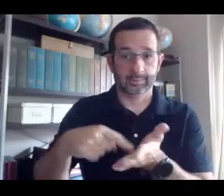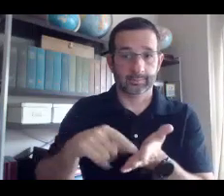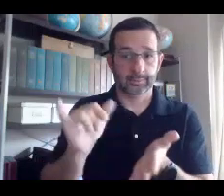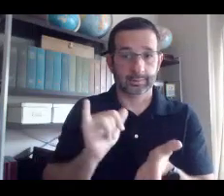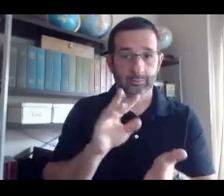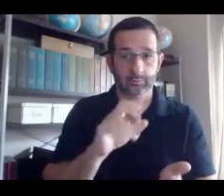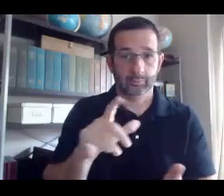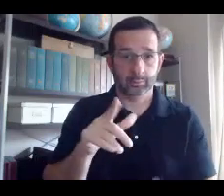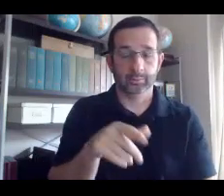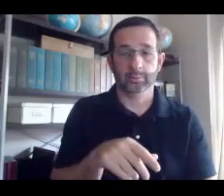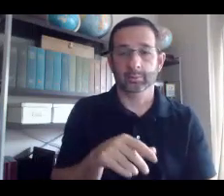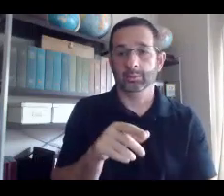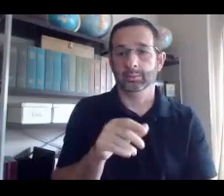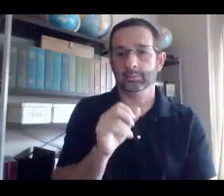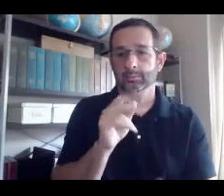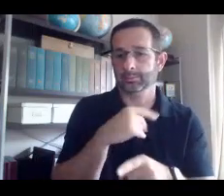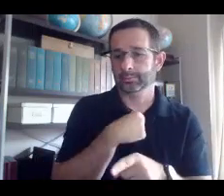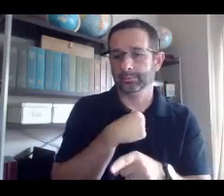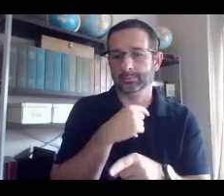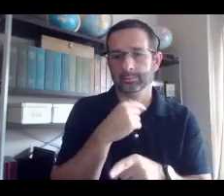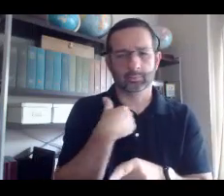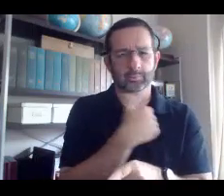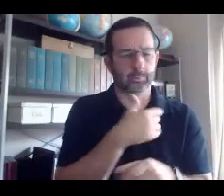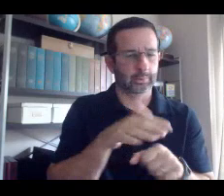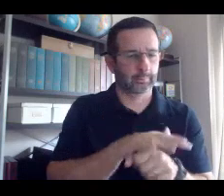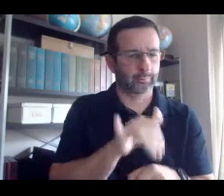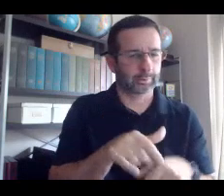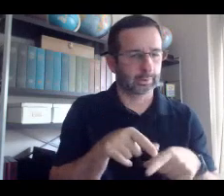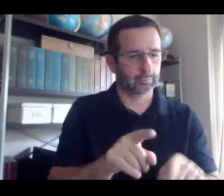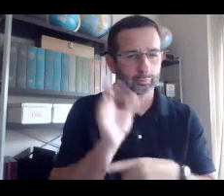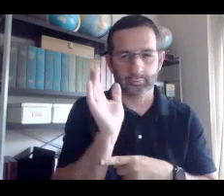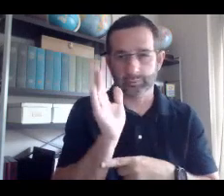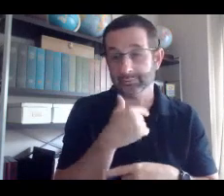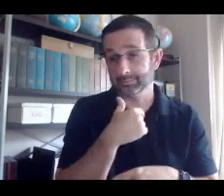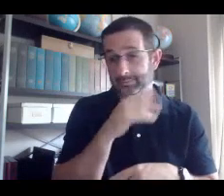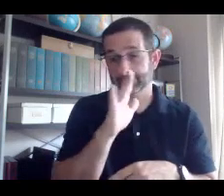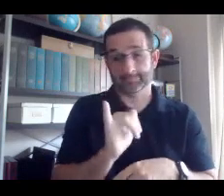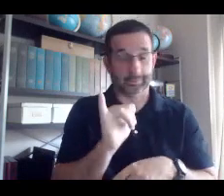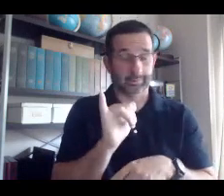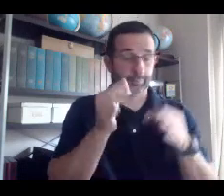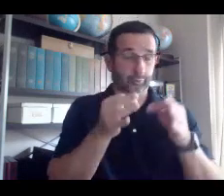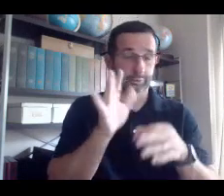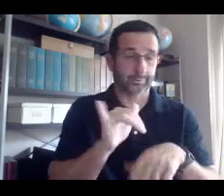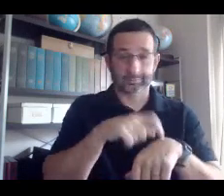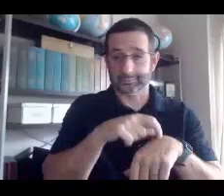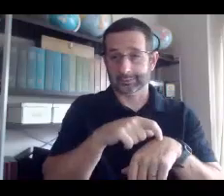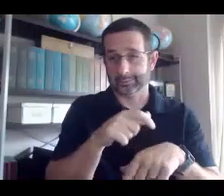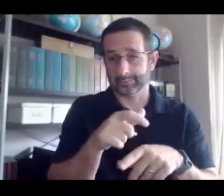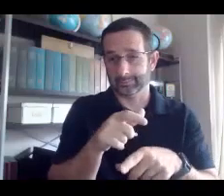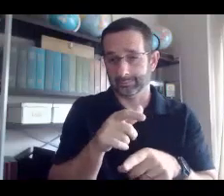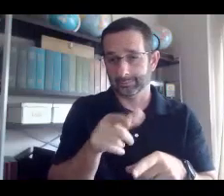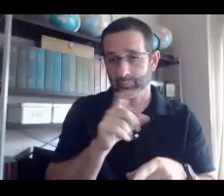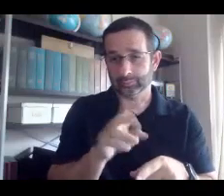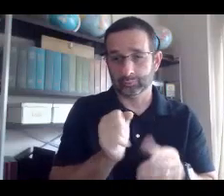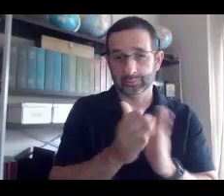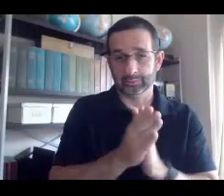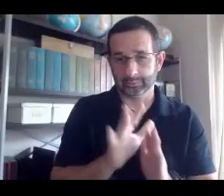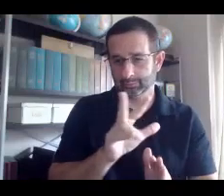to make the monthly regular payments as well? Okay, so yes, we did cover that during the